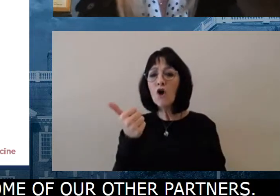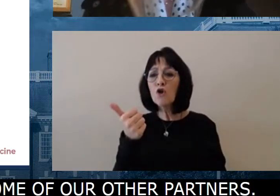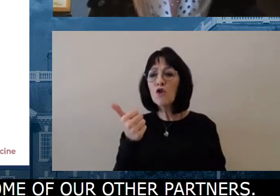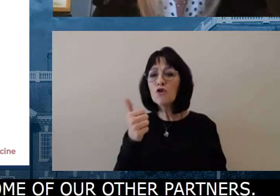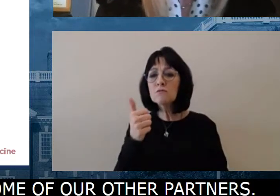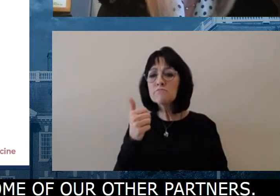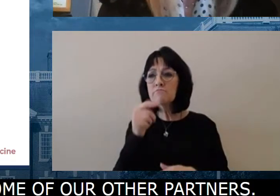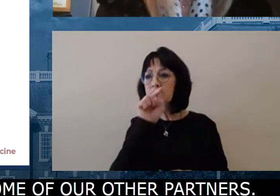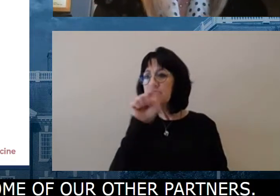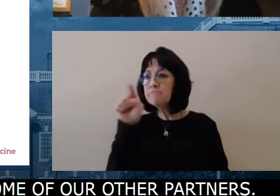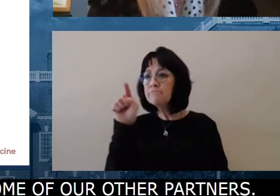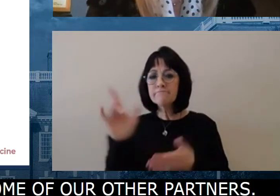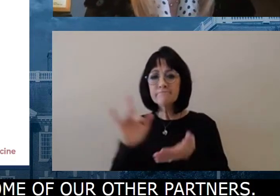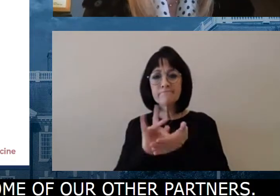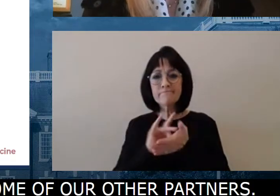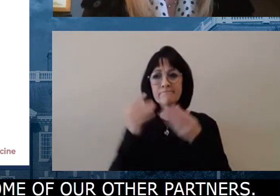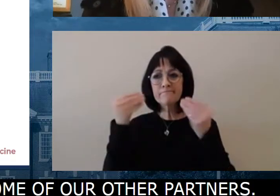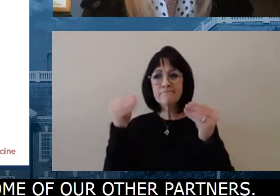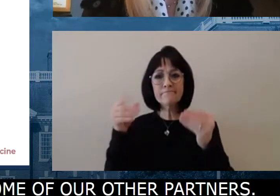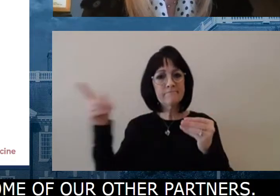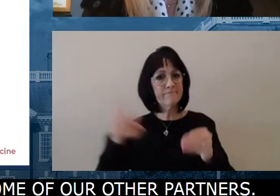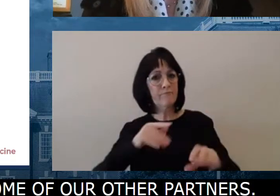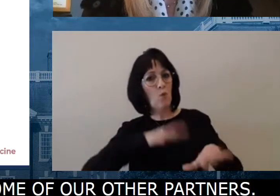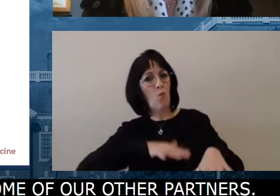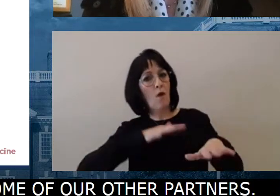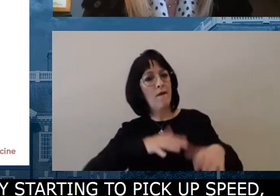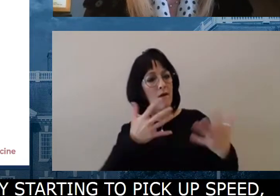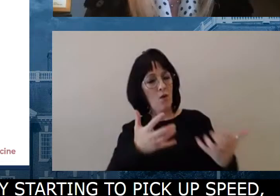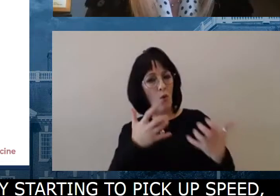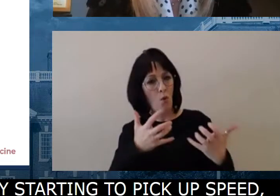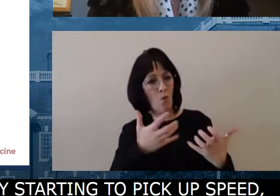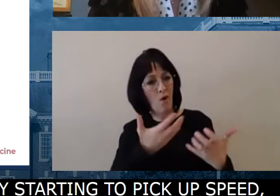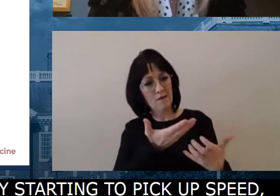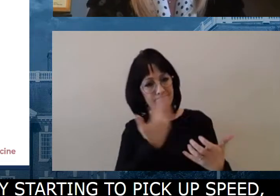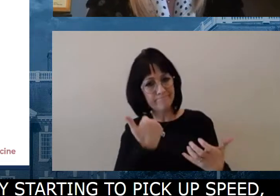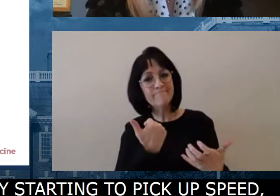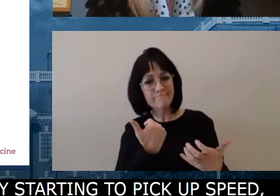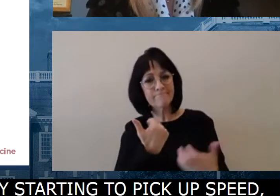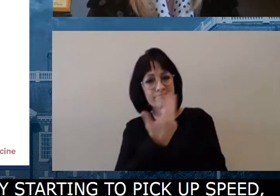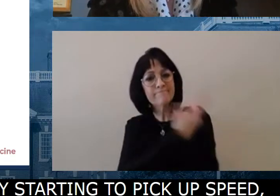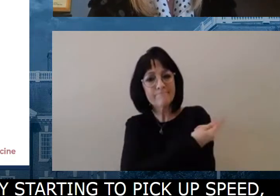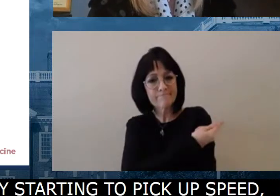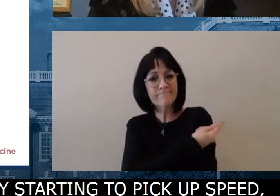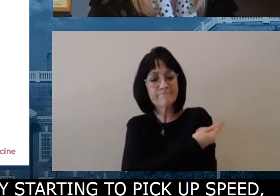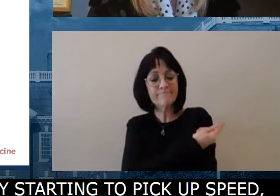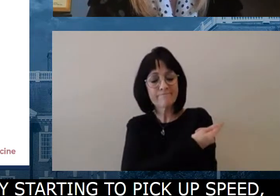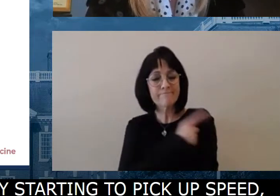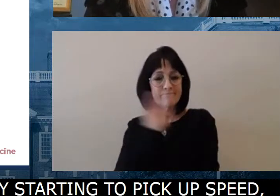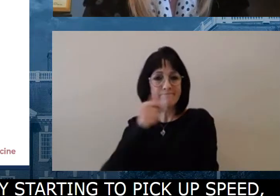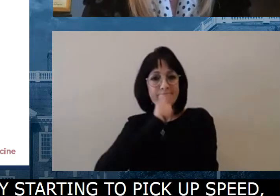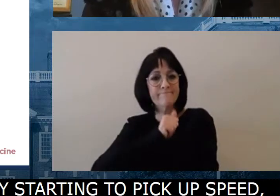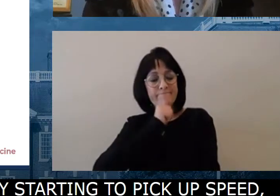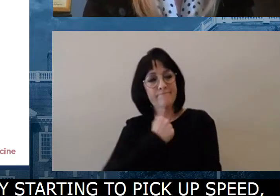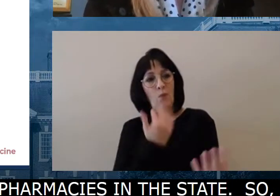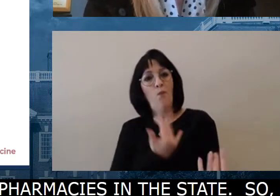So a lot of vaccine is going out there to our partners right now, which we are very excited about.